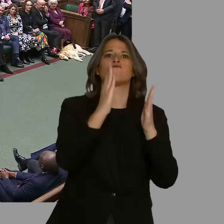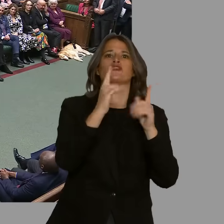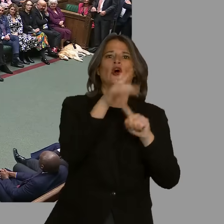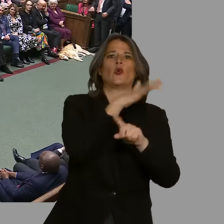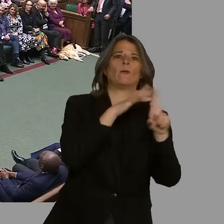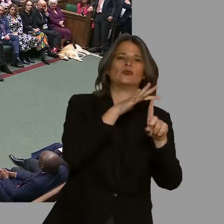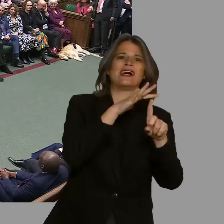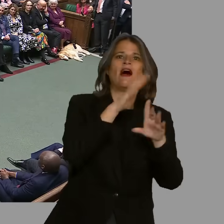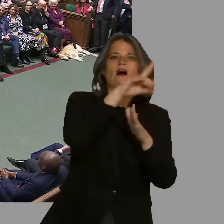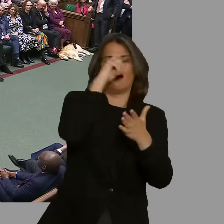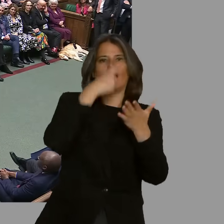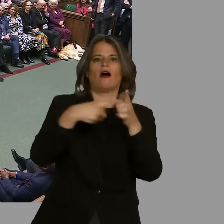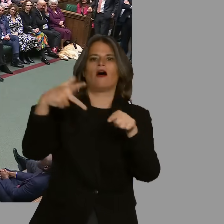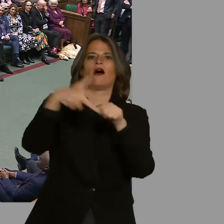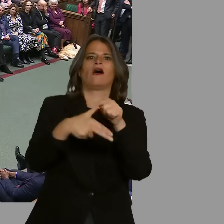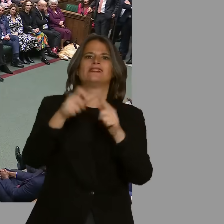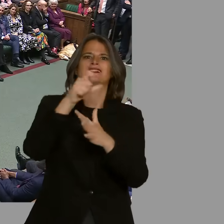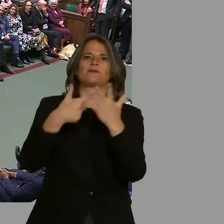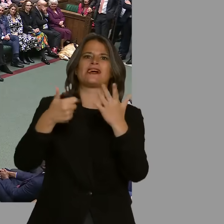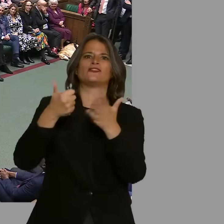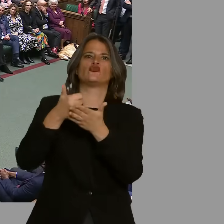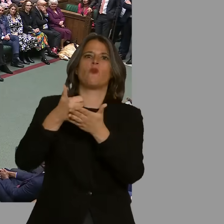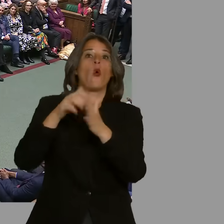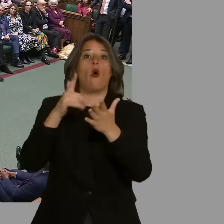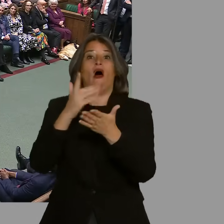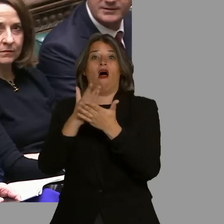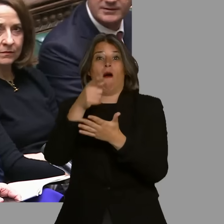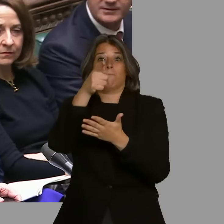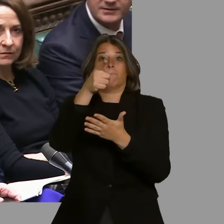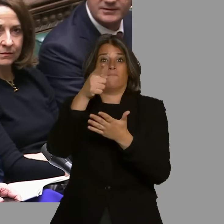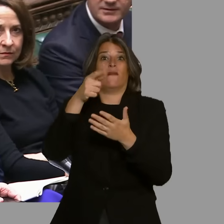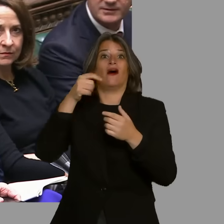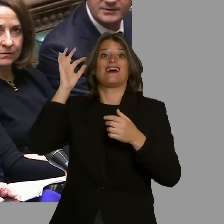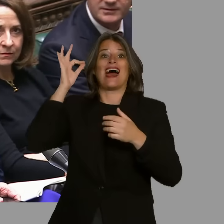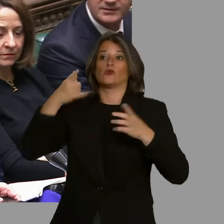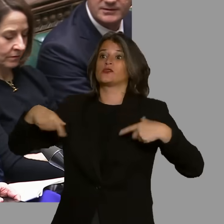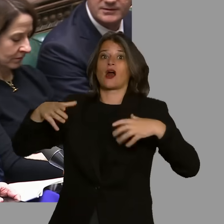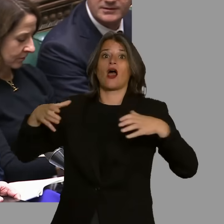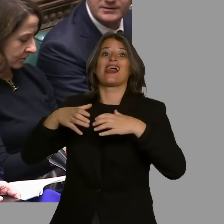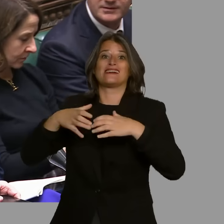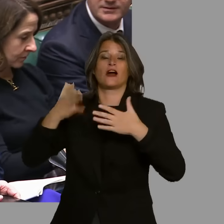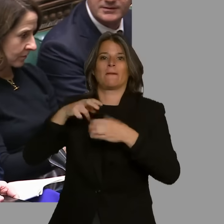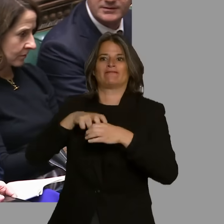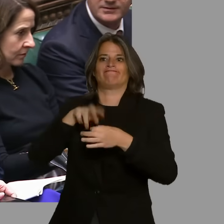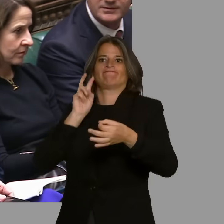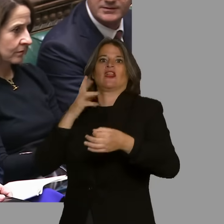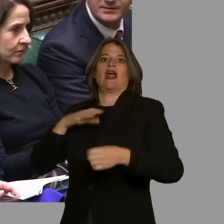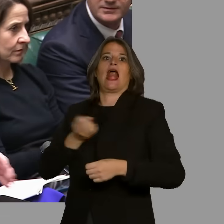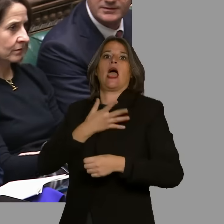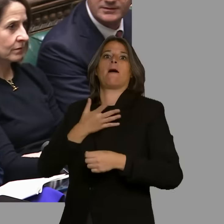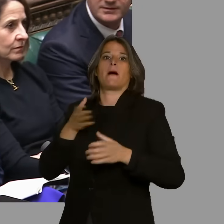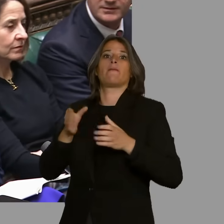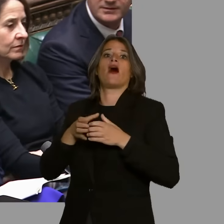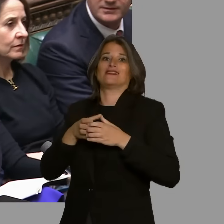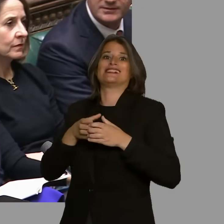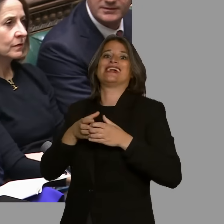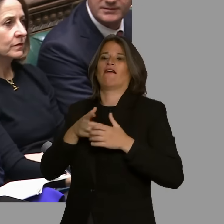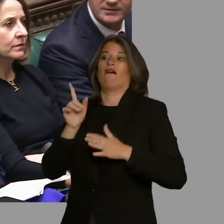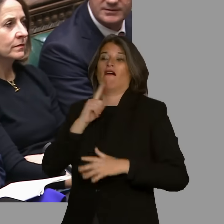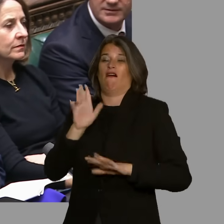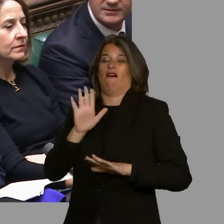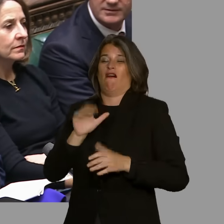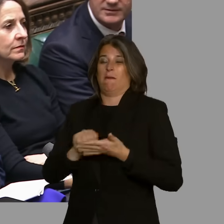Well, Mr Speaker, she leaves out of account that we provided £21 billion, the largest ever settlement for Wales. And what did she do? What did she